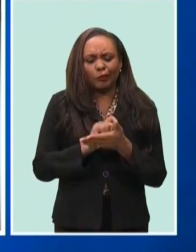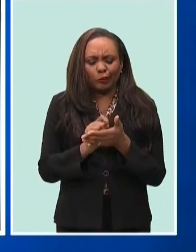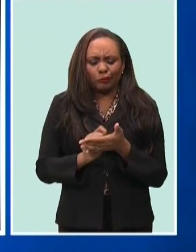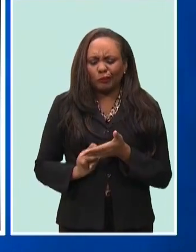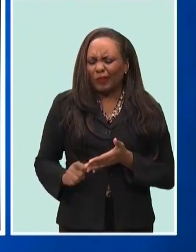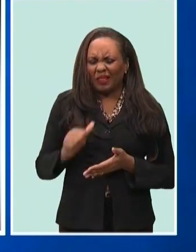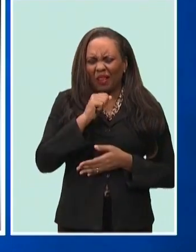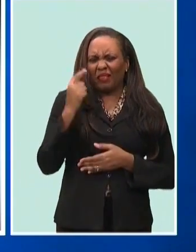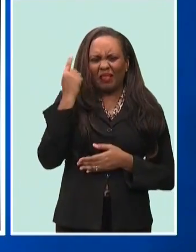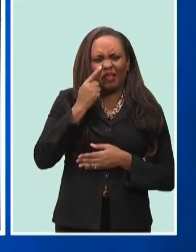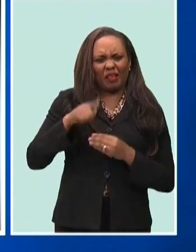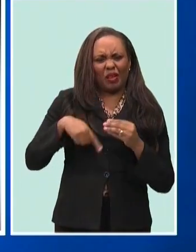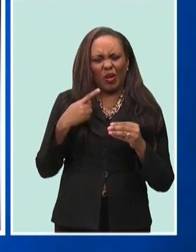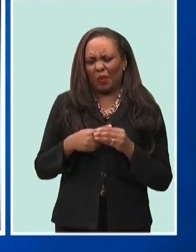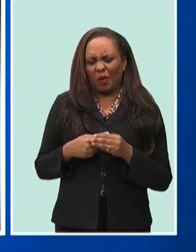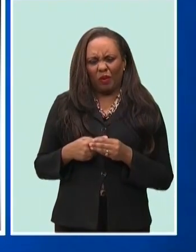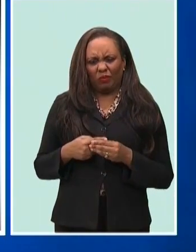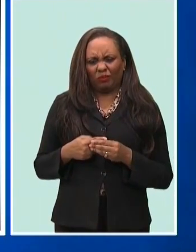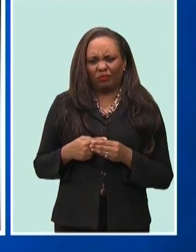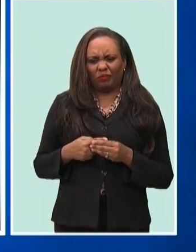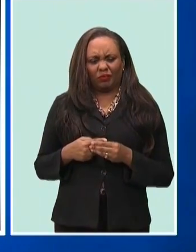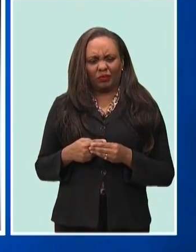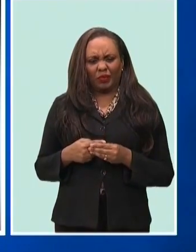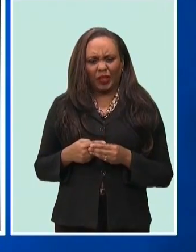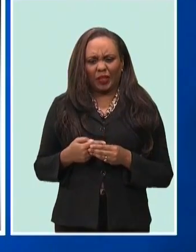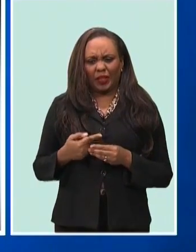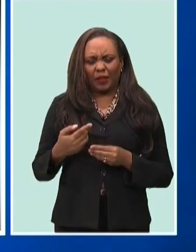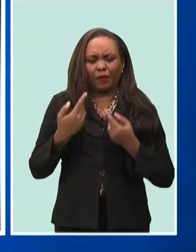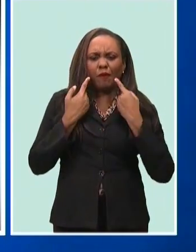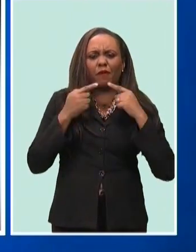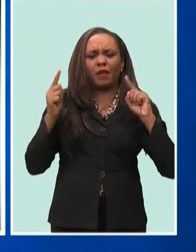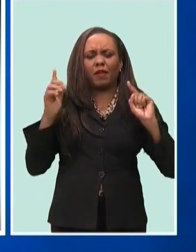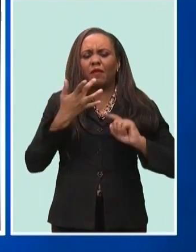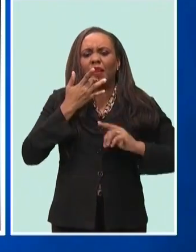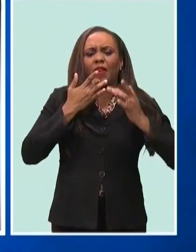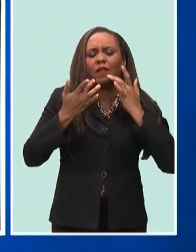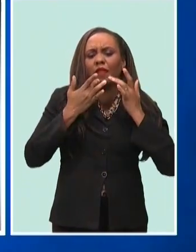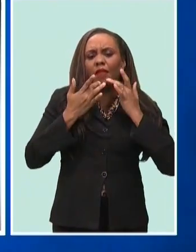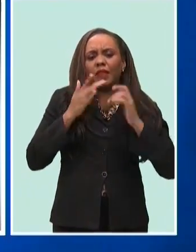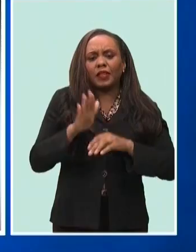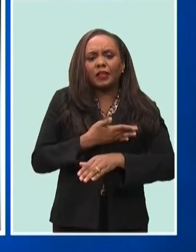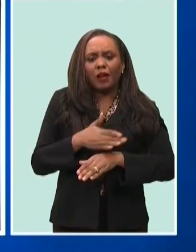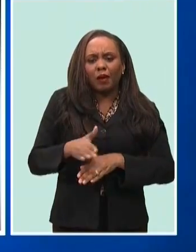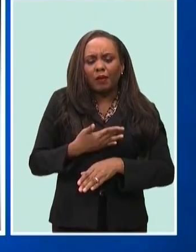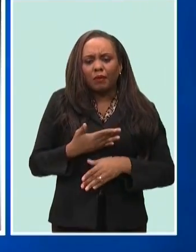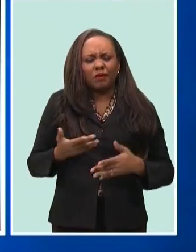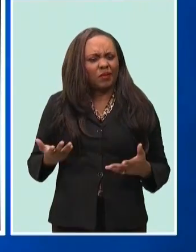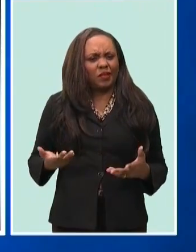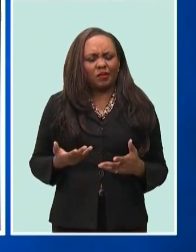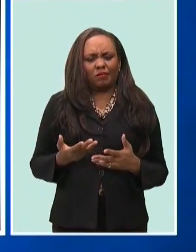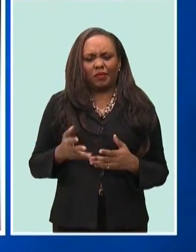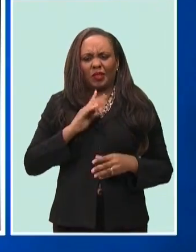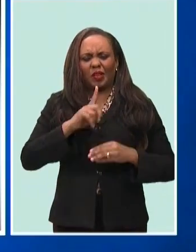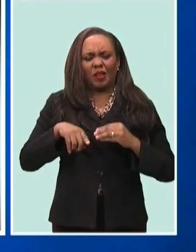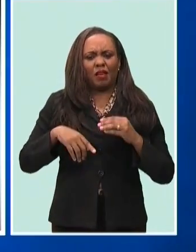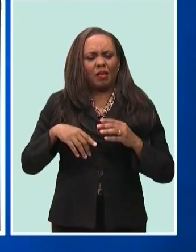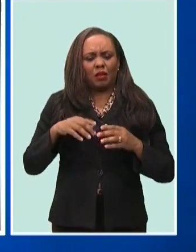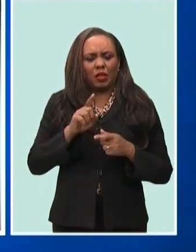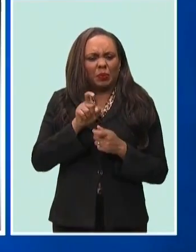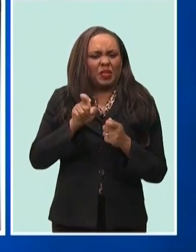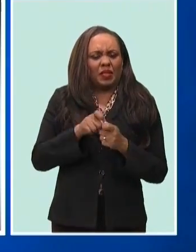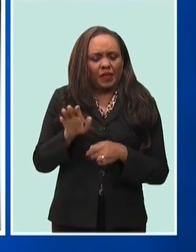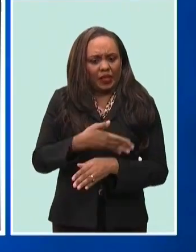mind was road march, because I mean there's a typical formula for road march which speaks about getting ready, crossing the stage